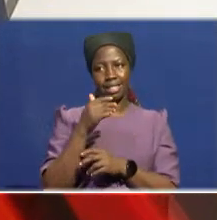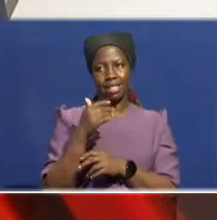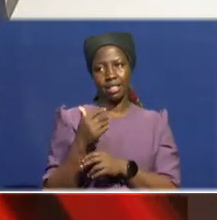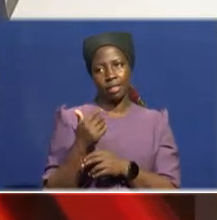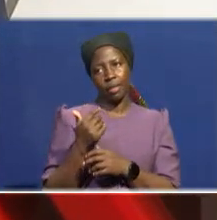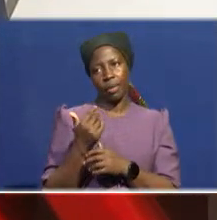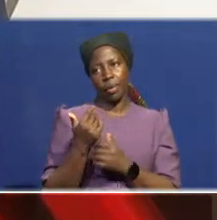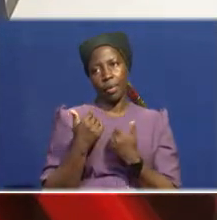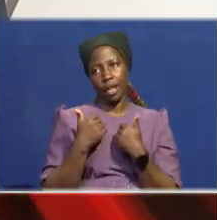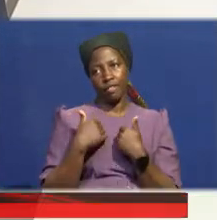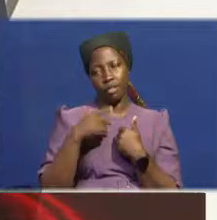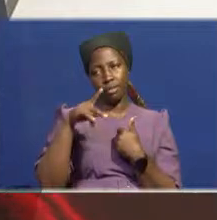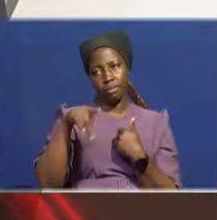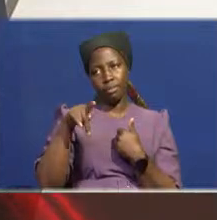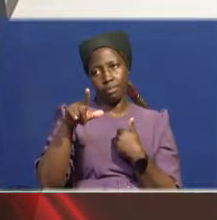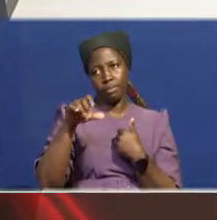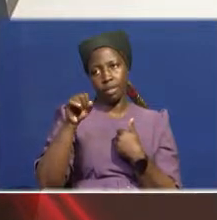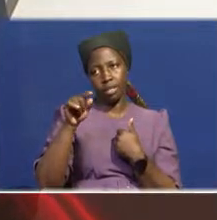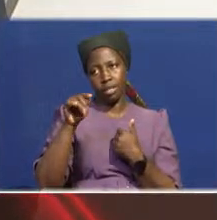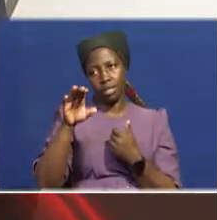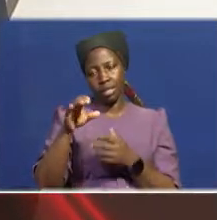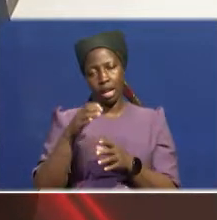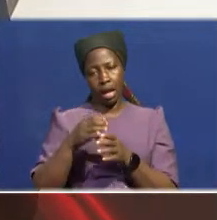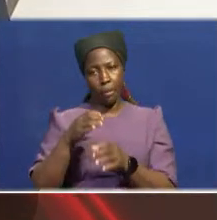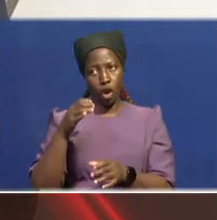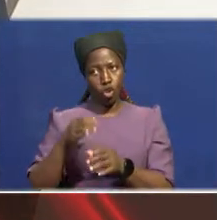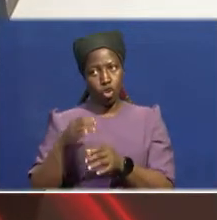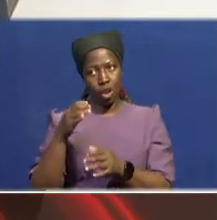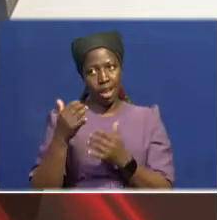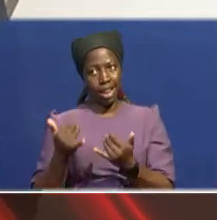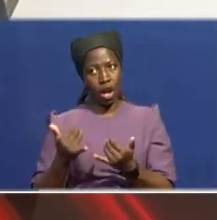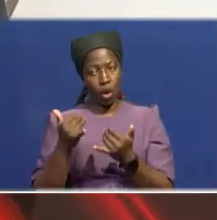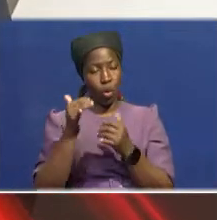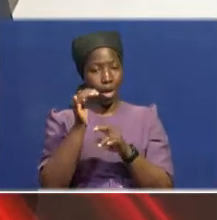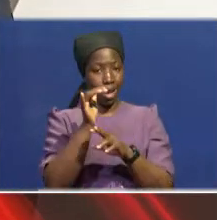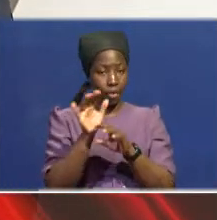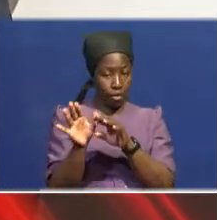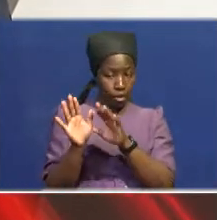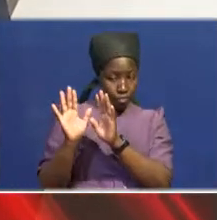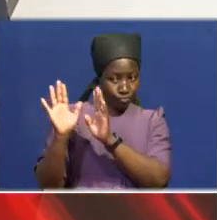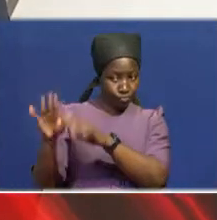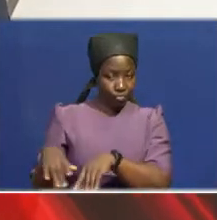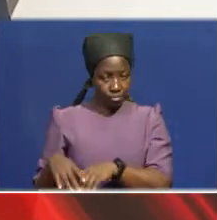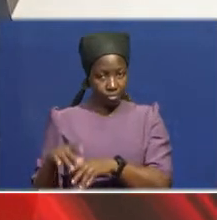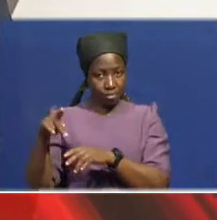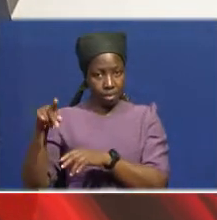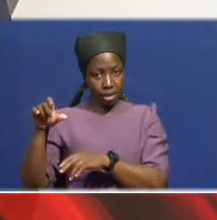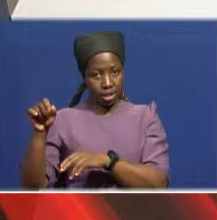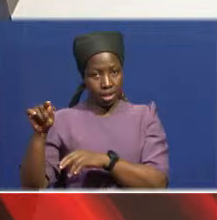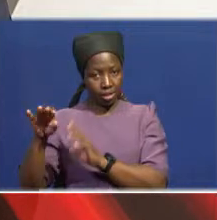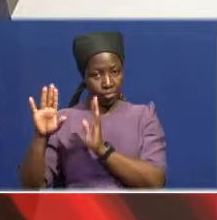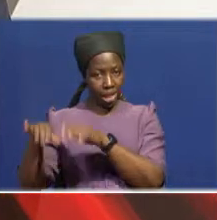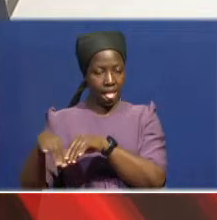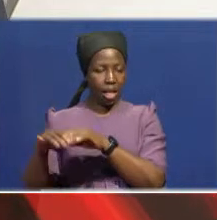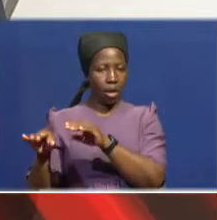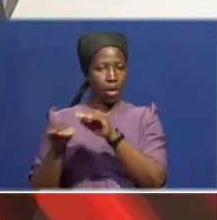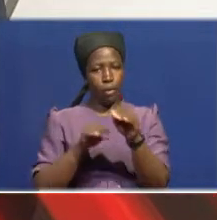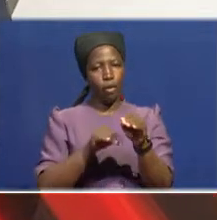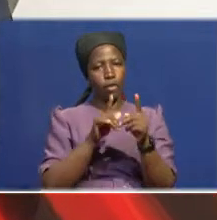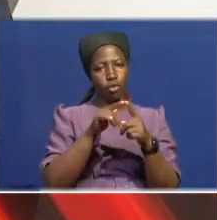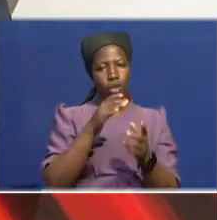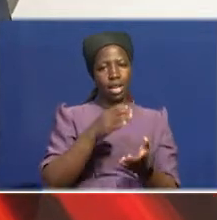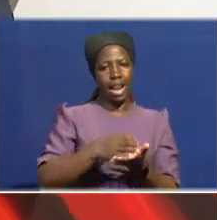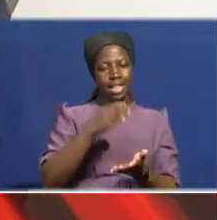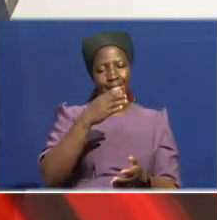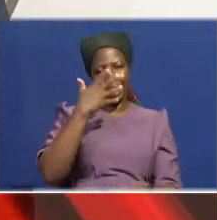we've the plastic bottles. Now we are using glass. In the rooms, we use soap